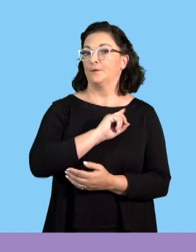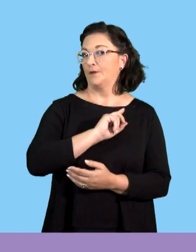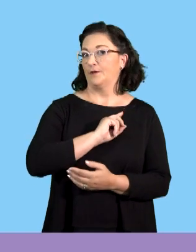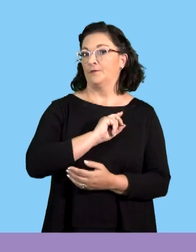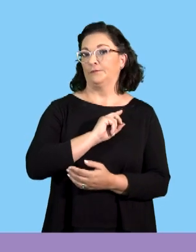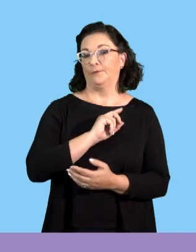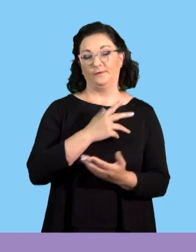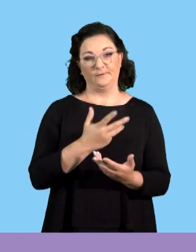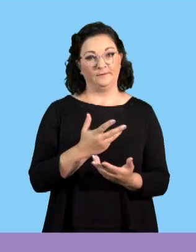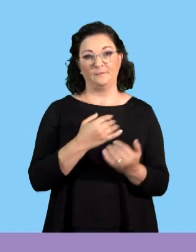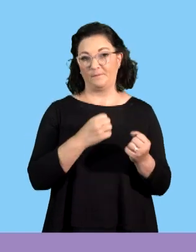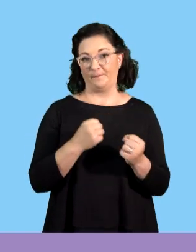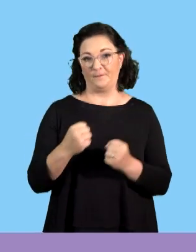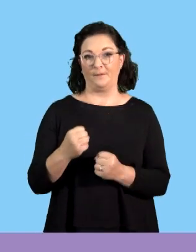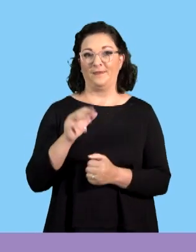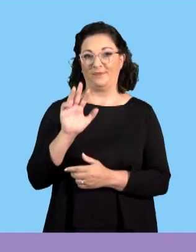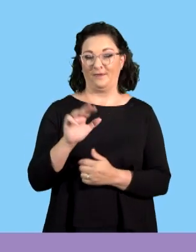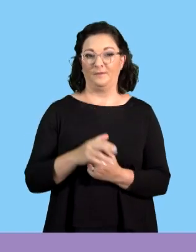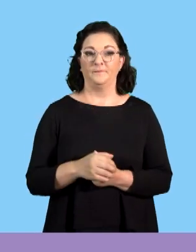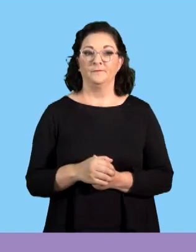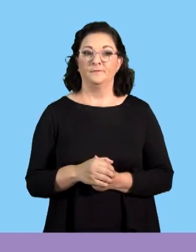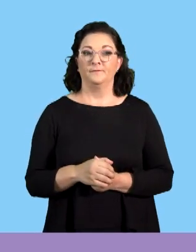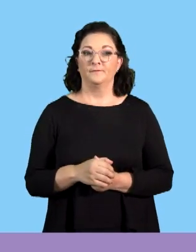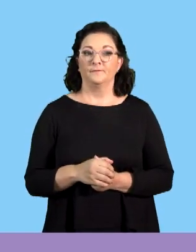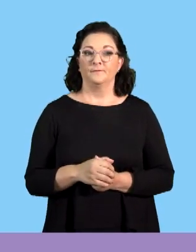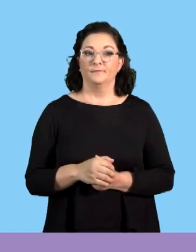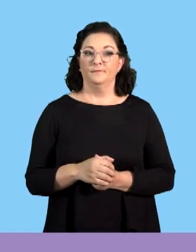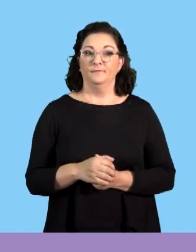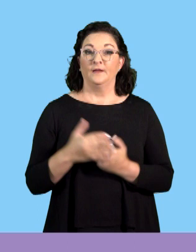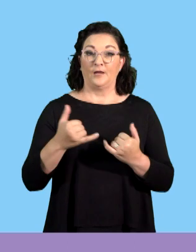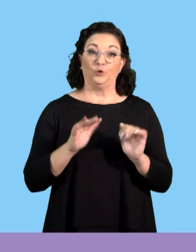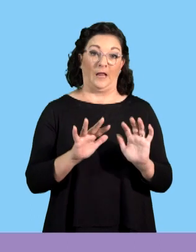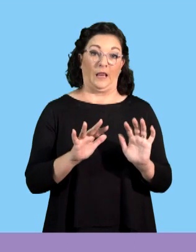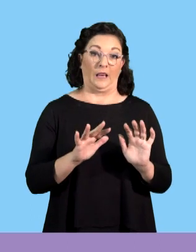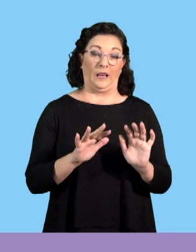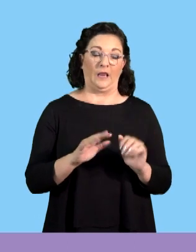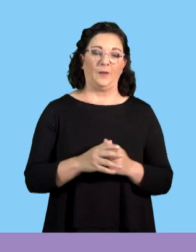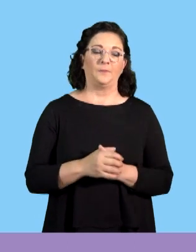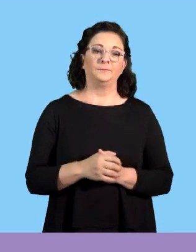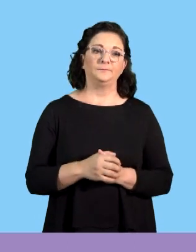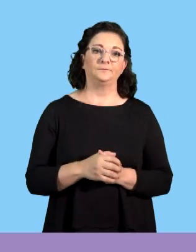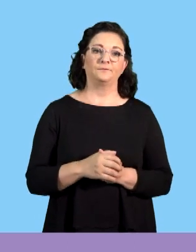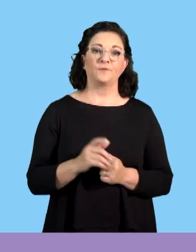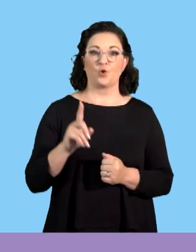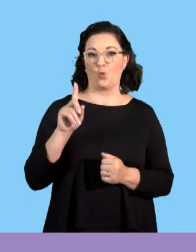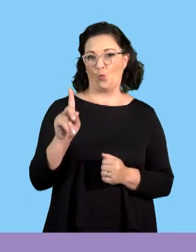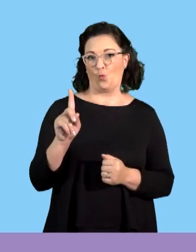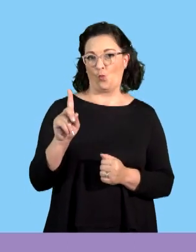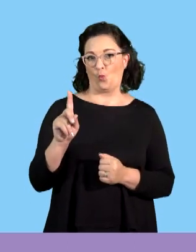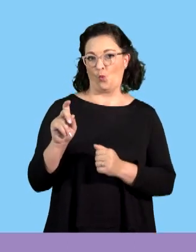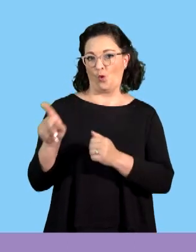have 9 hundredths. Then you add the tenths now. You have 1